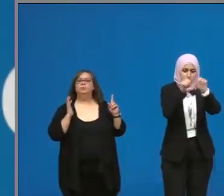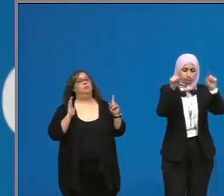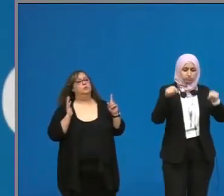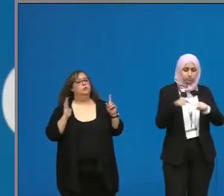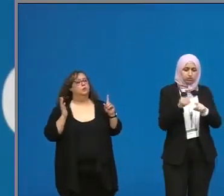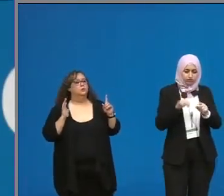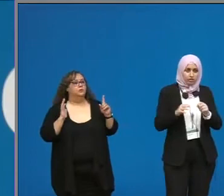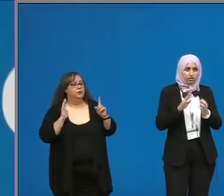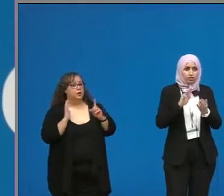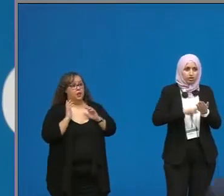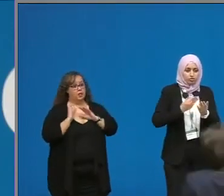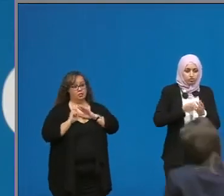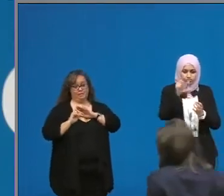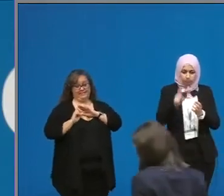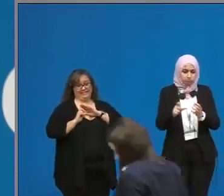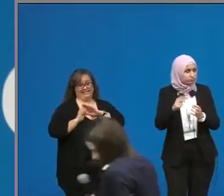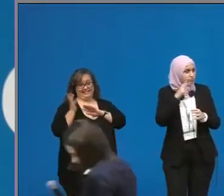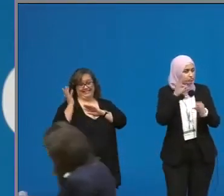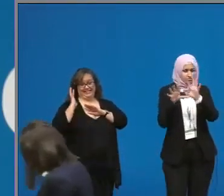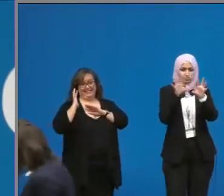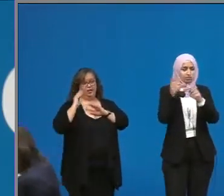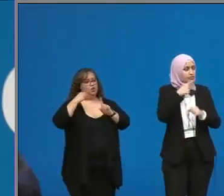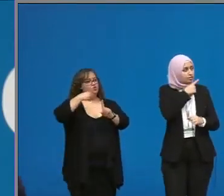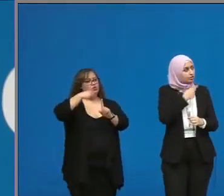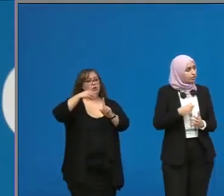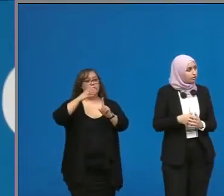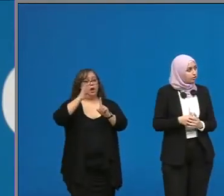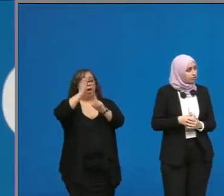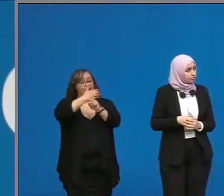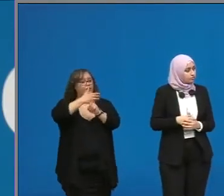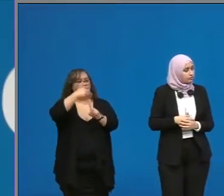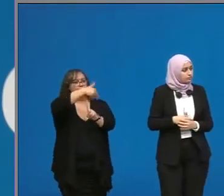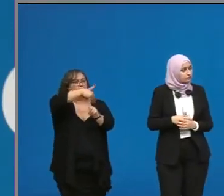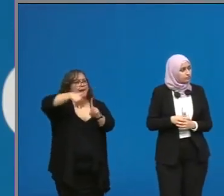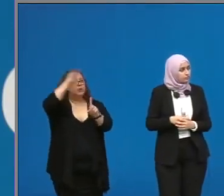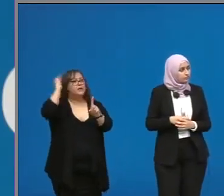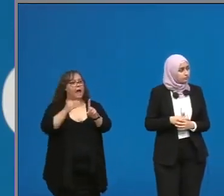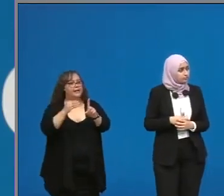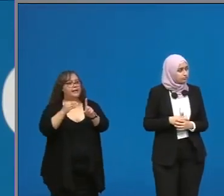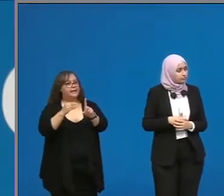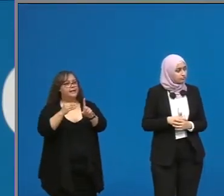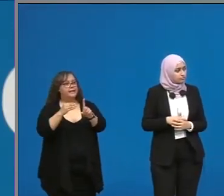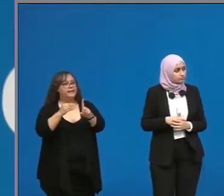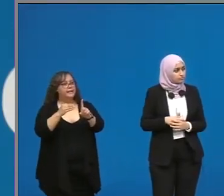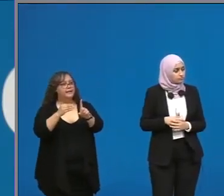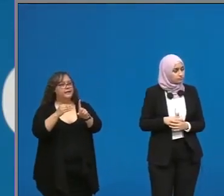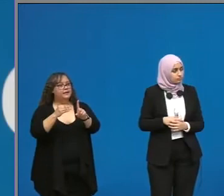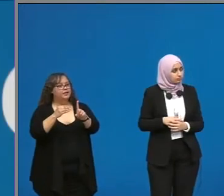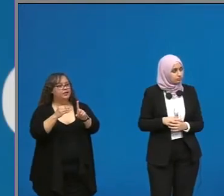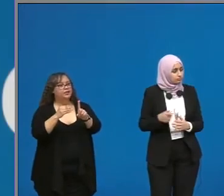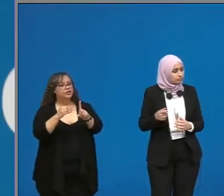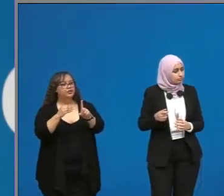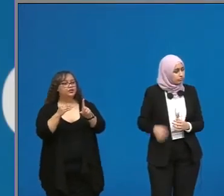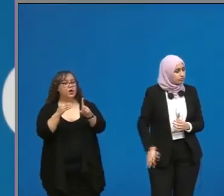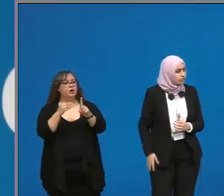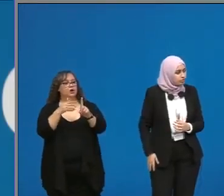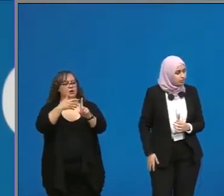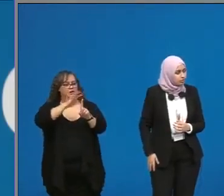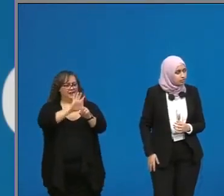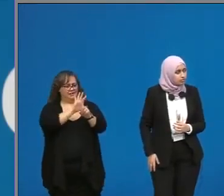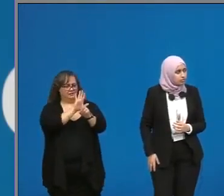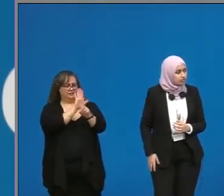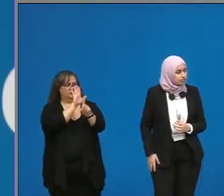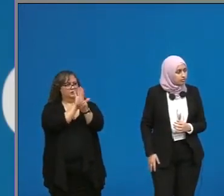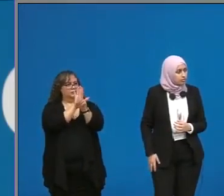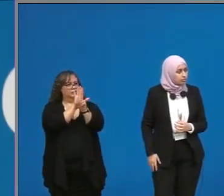okay? This was intuitive. You know, it would be very cool just to have an avatar and move it anywhere on the page. But one of the first comments that we received is that, no, you have to